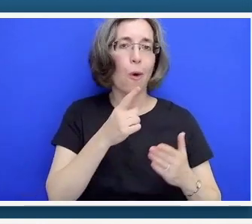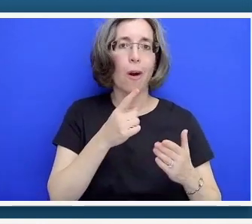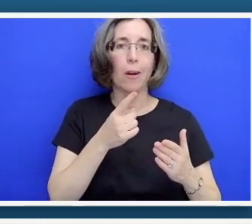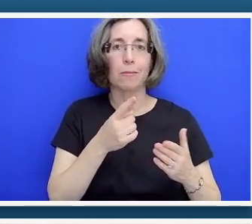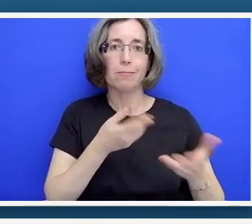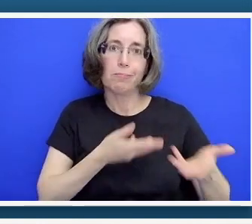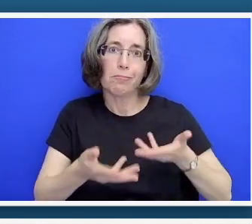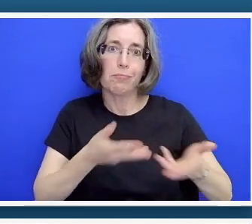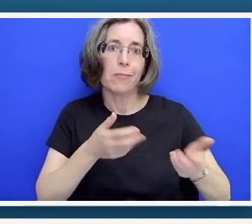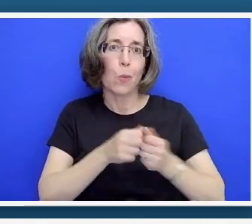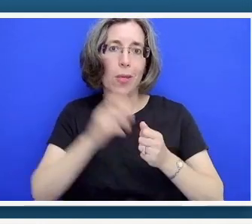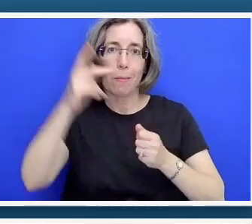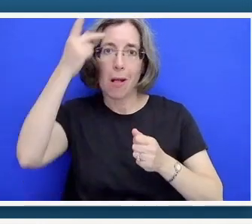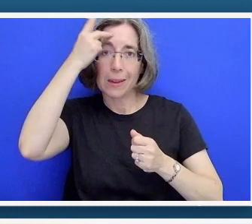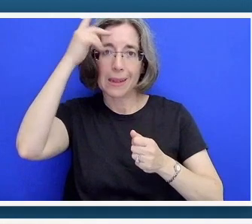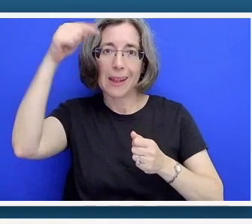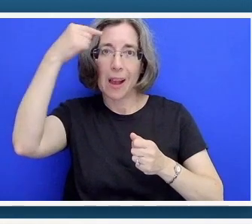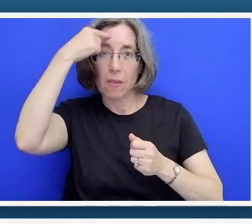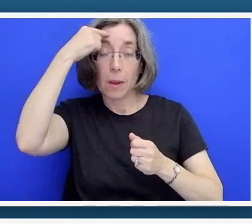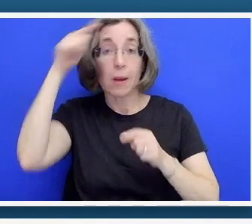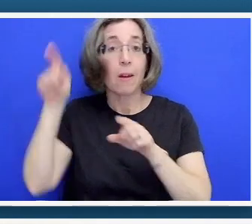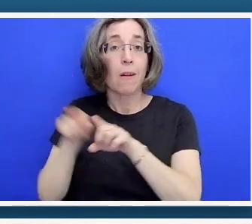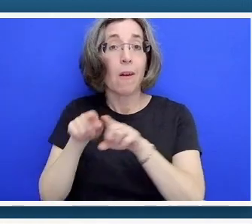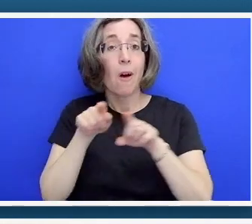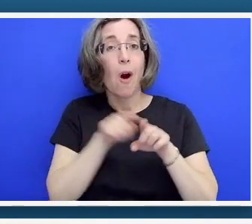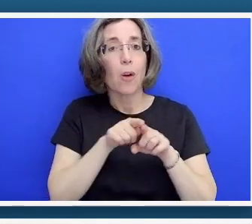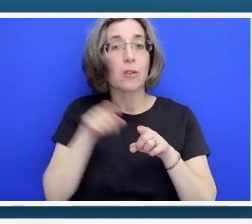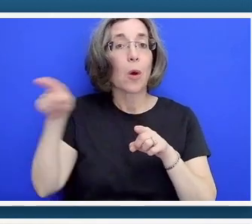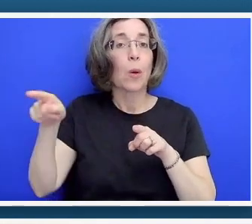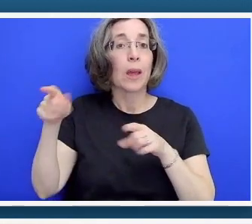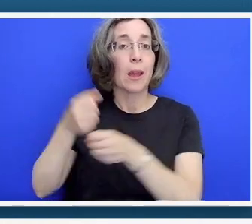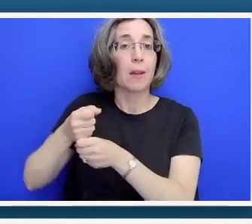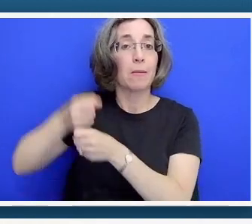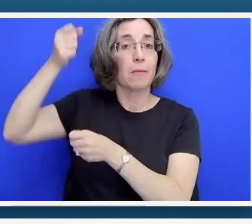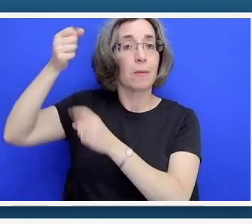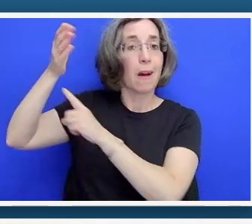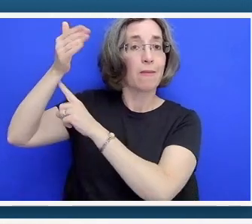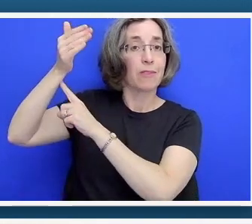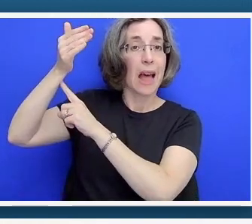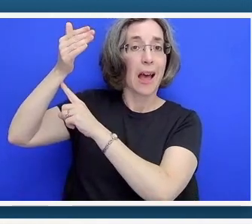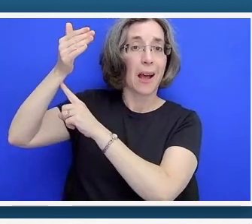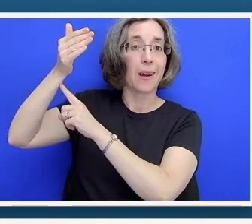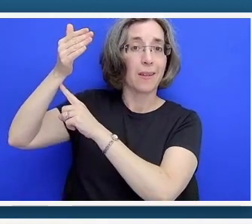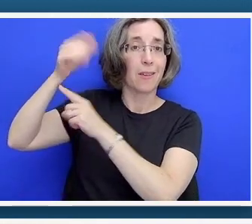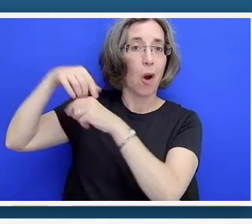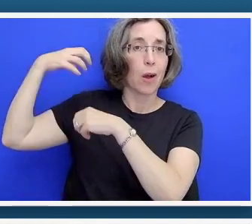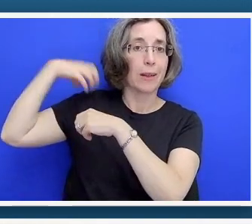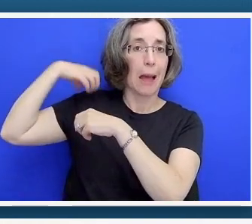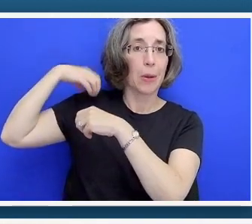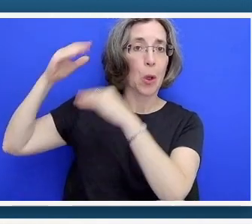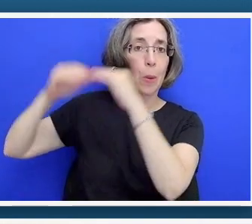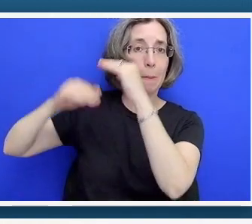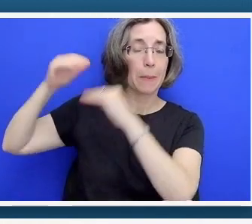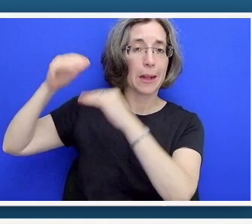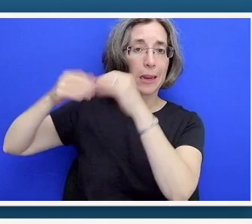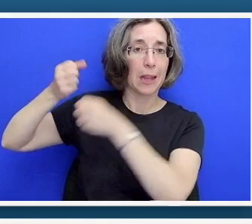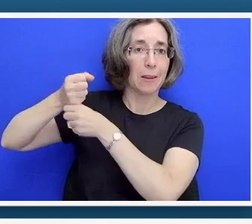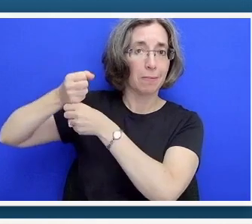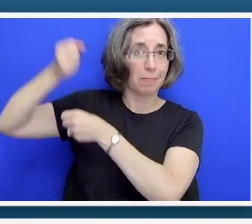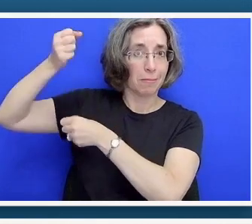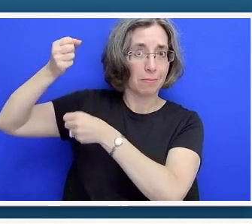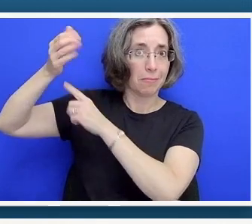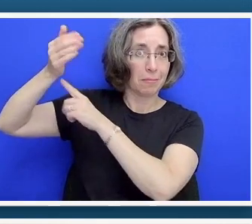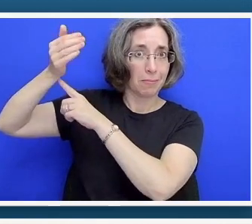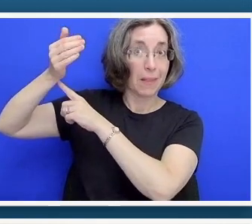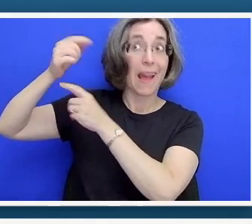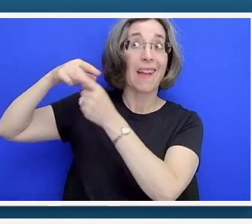also had a flag flown over the Capitol. And that flag was then sent to us. It's on display in my classroom. And